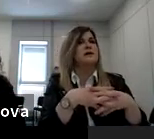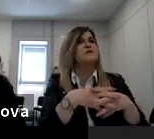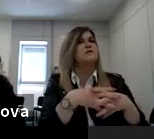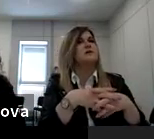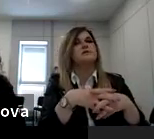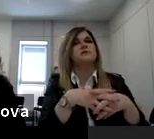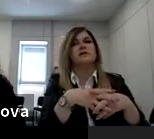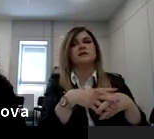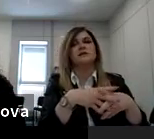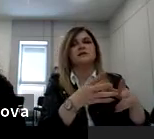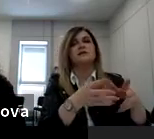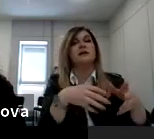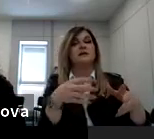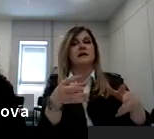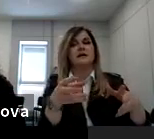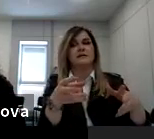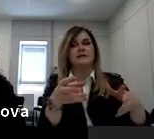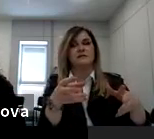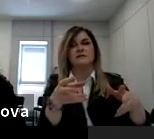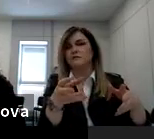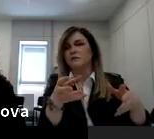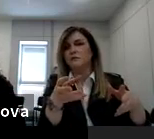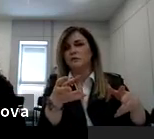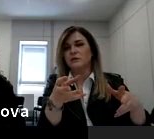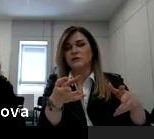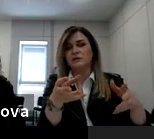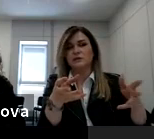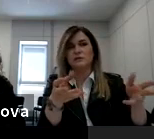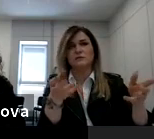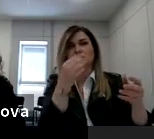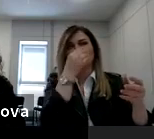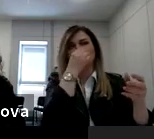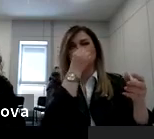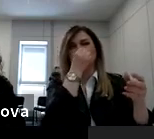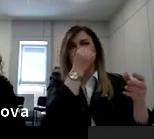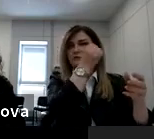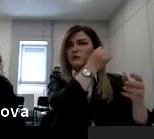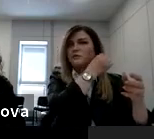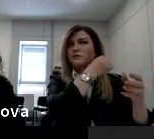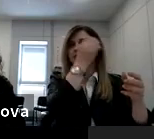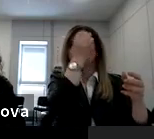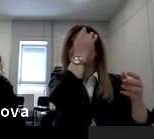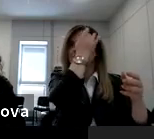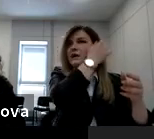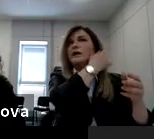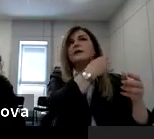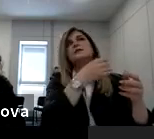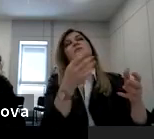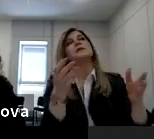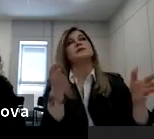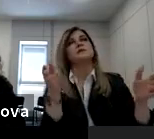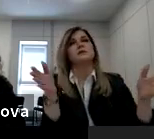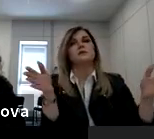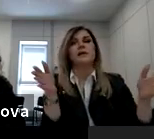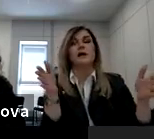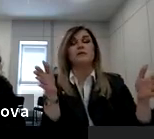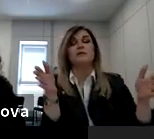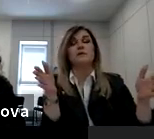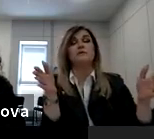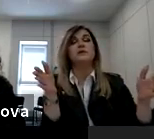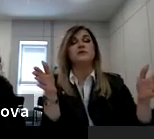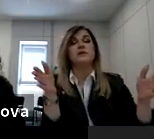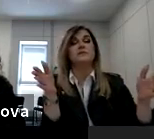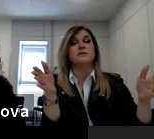instance, it allows us to create a zigzag lines on different projects. And plus we